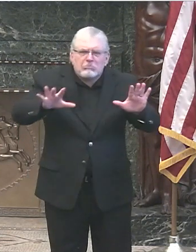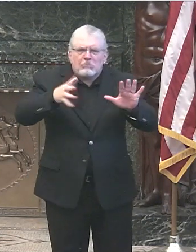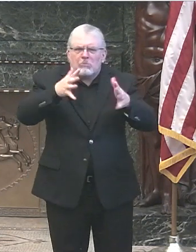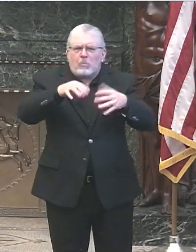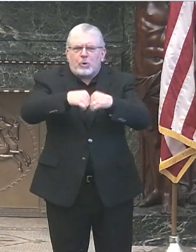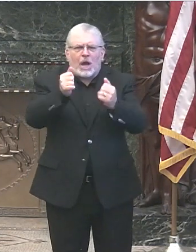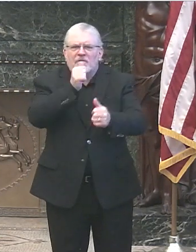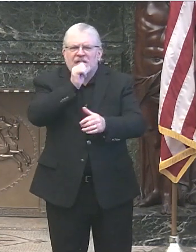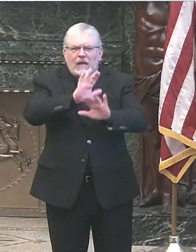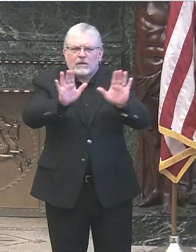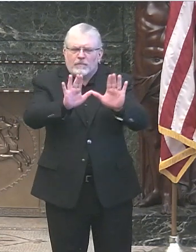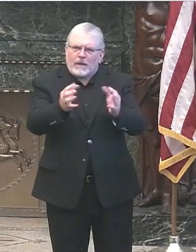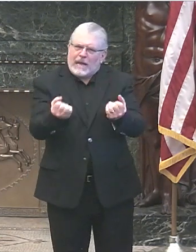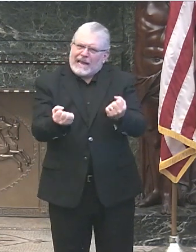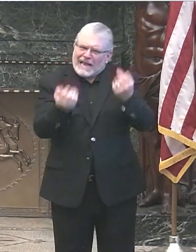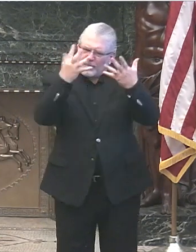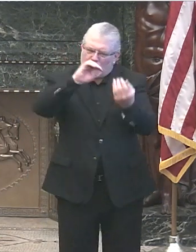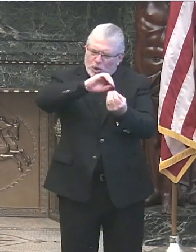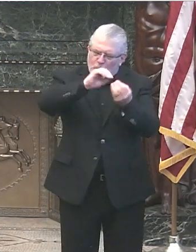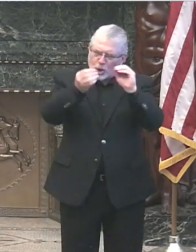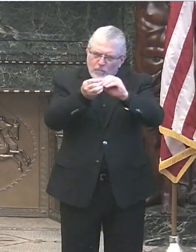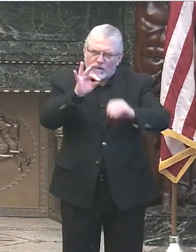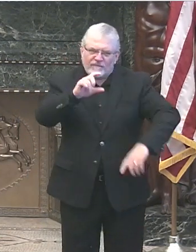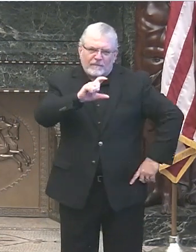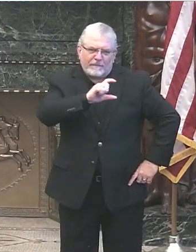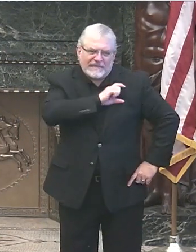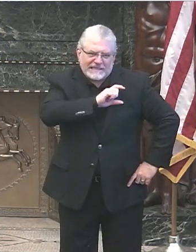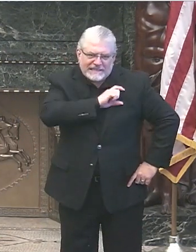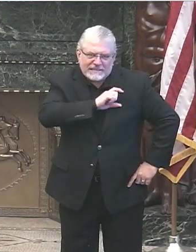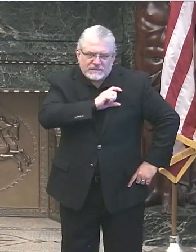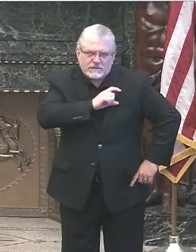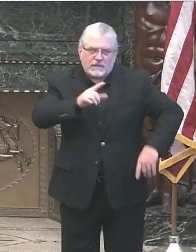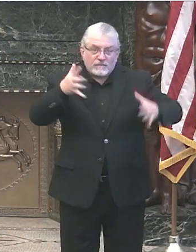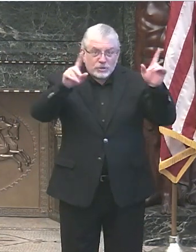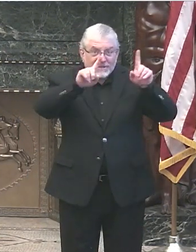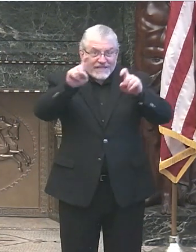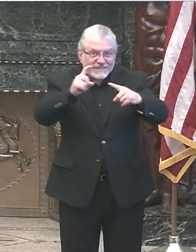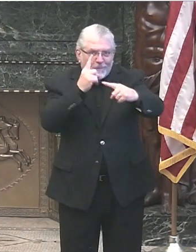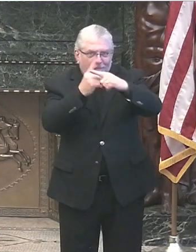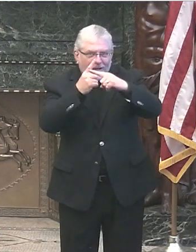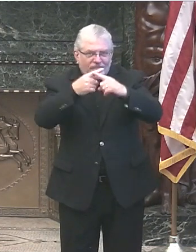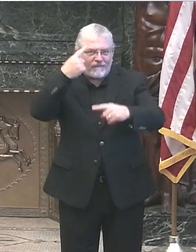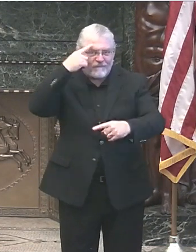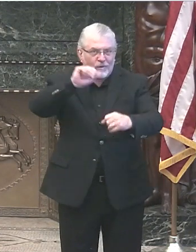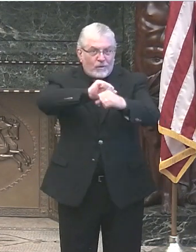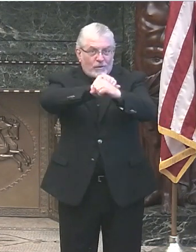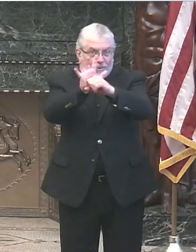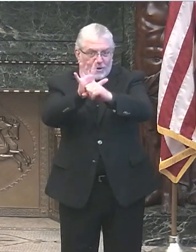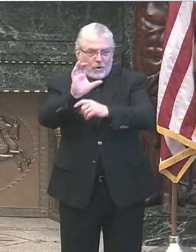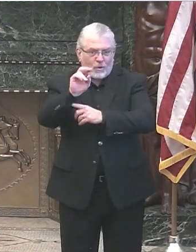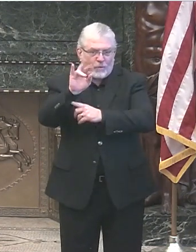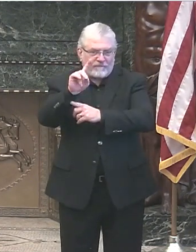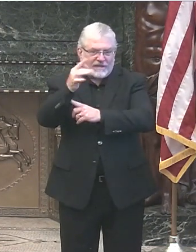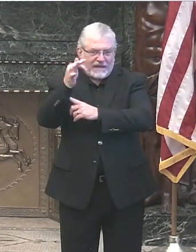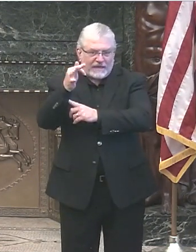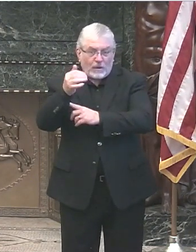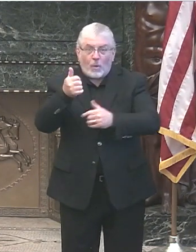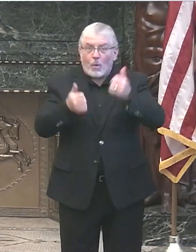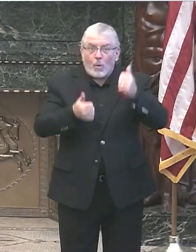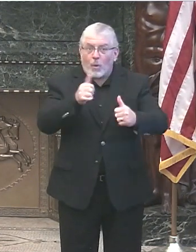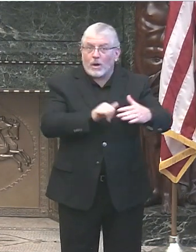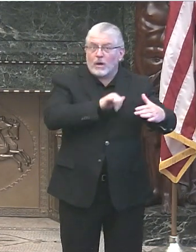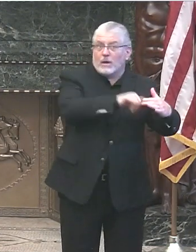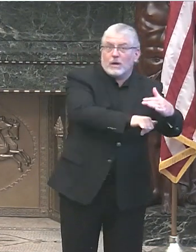many police officers have tested positive or are in quarantine? Sure. So we did, as I